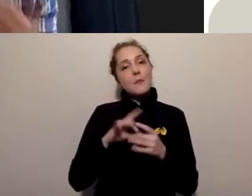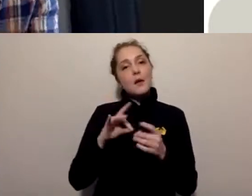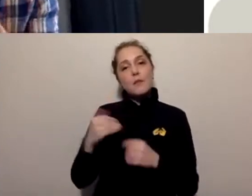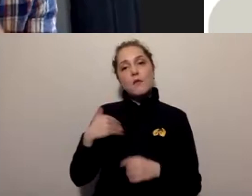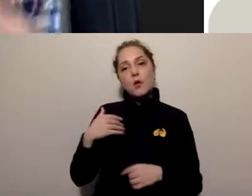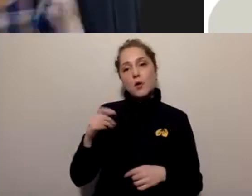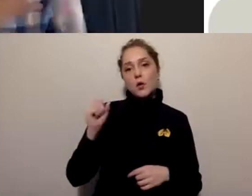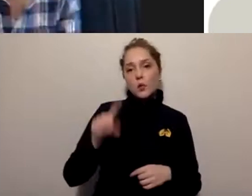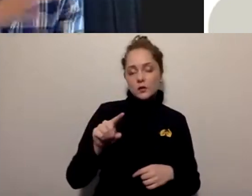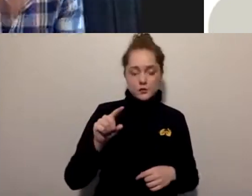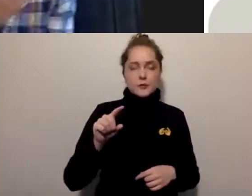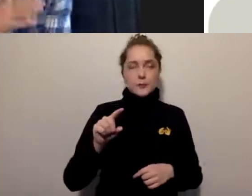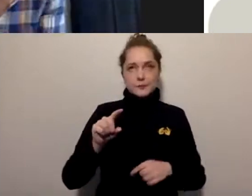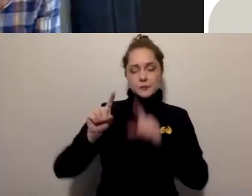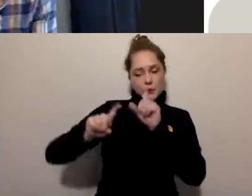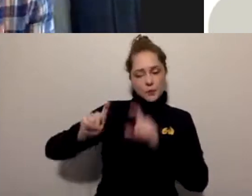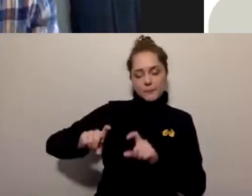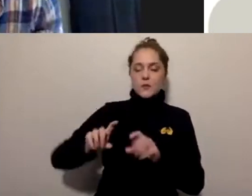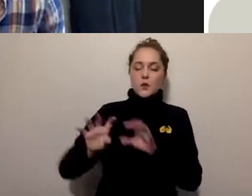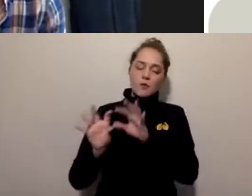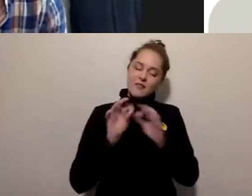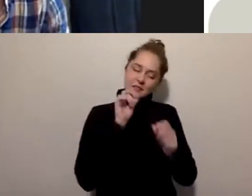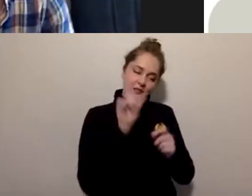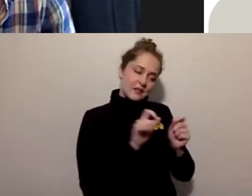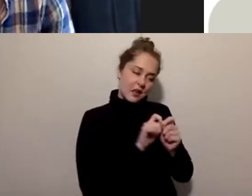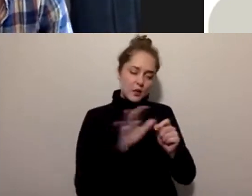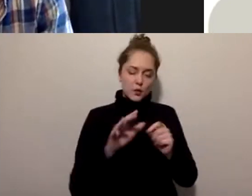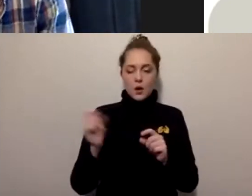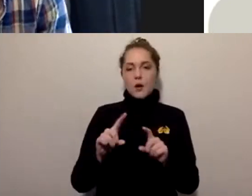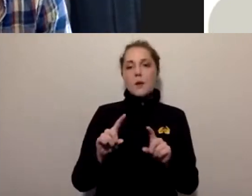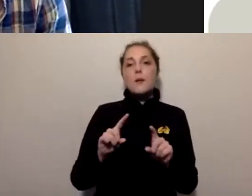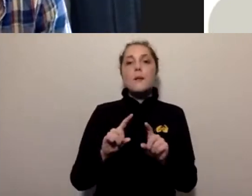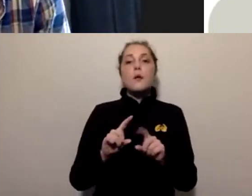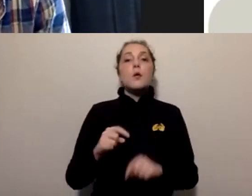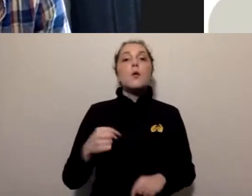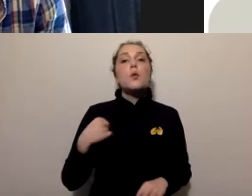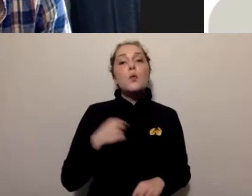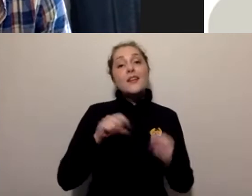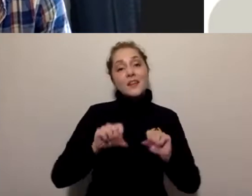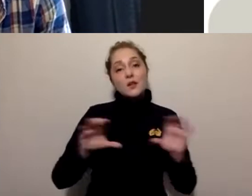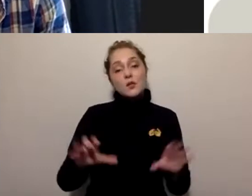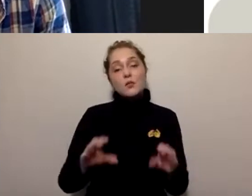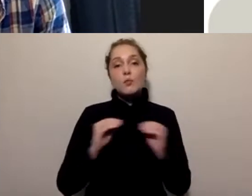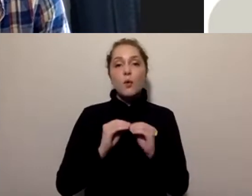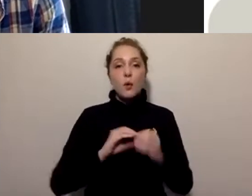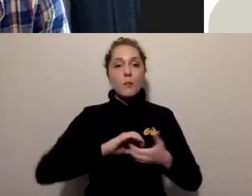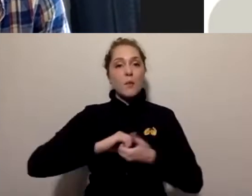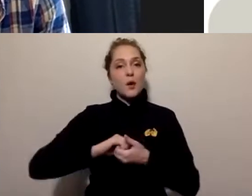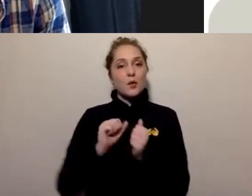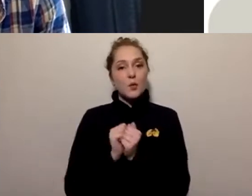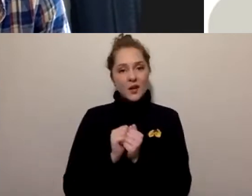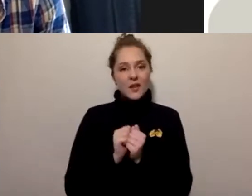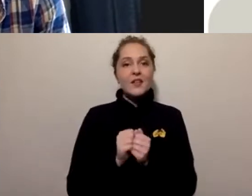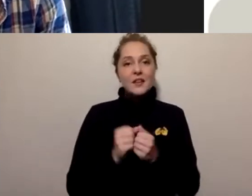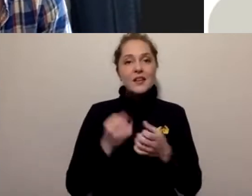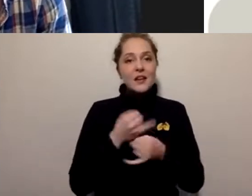questionnaire, similar, relevant, but not exactly to your question, that we could do more to partner with ISDs and our